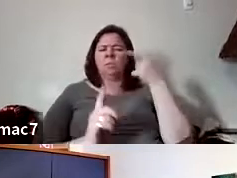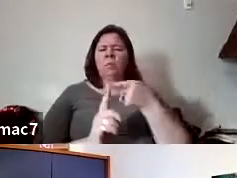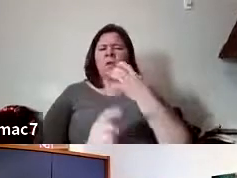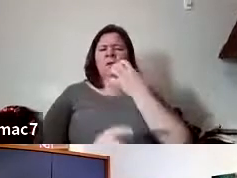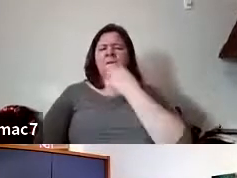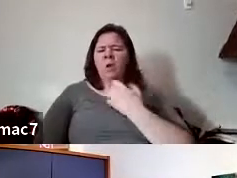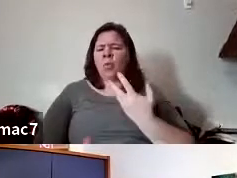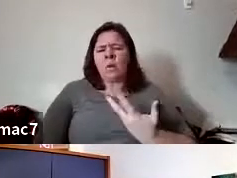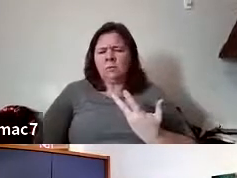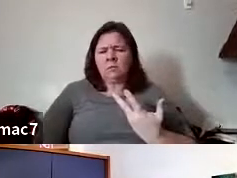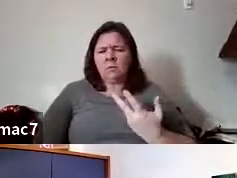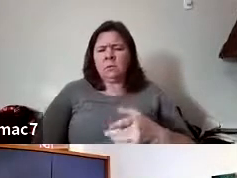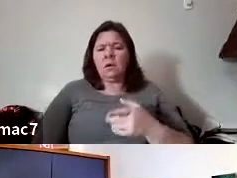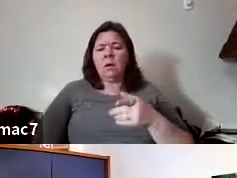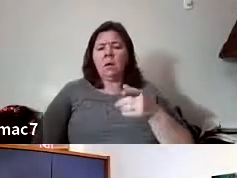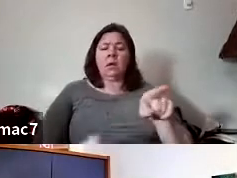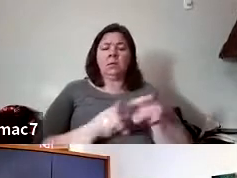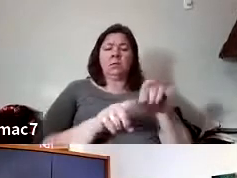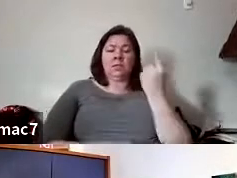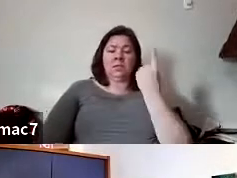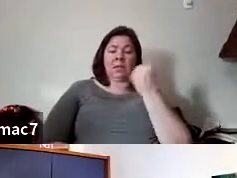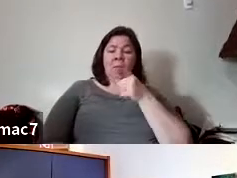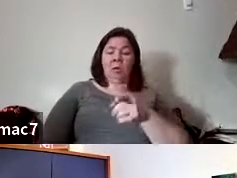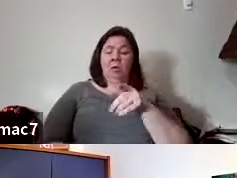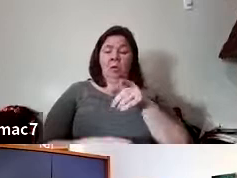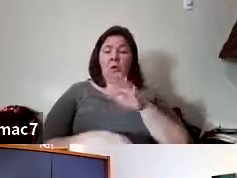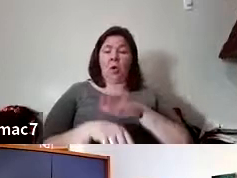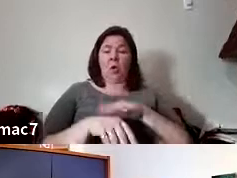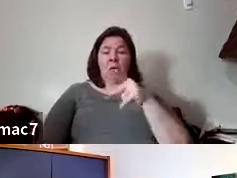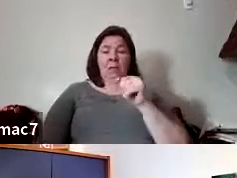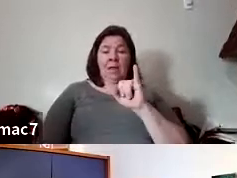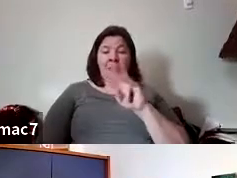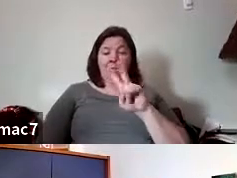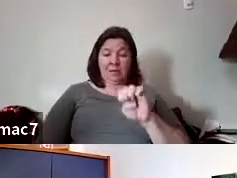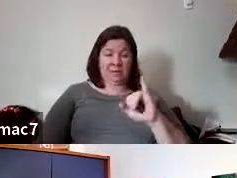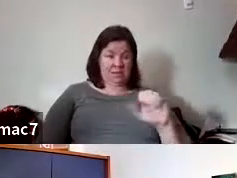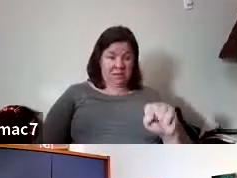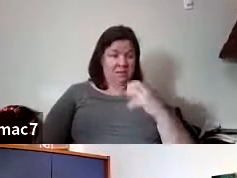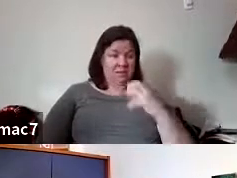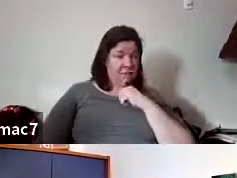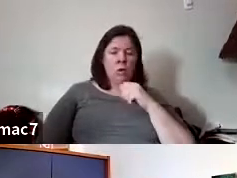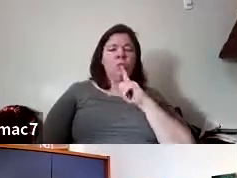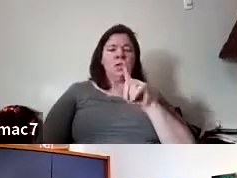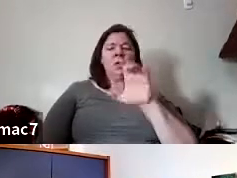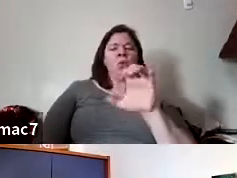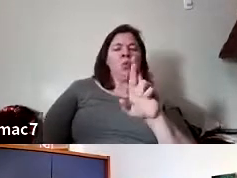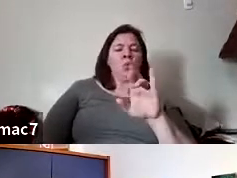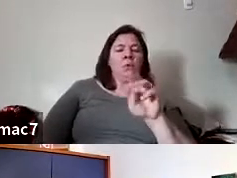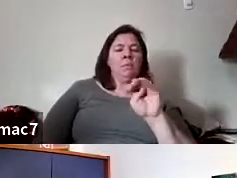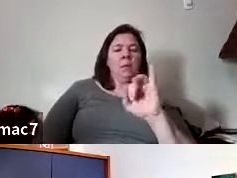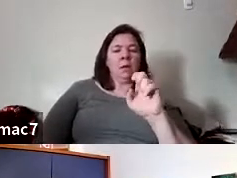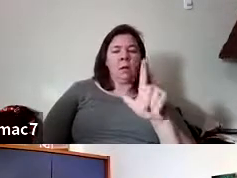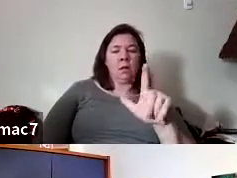in that? And for something, as we all know, as valuable as ONPASSIVE is, it would be criminal to give it away for